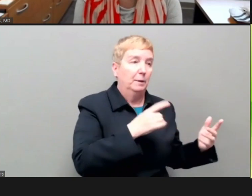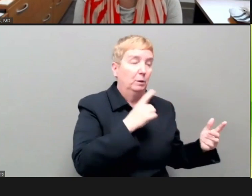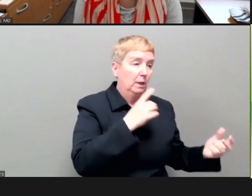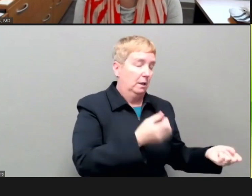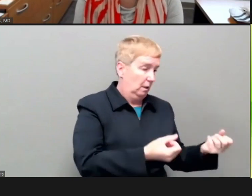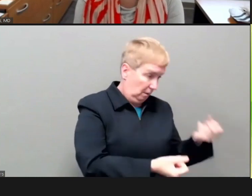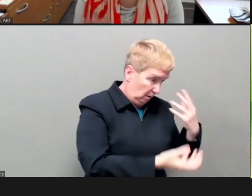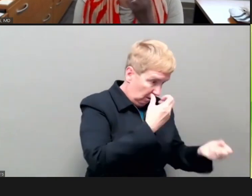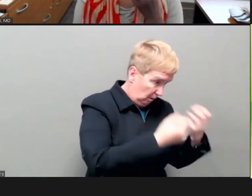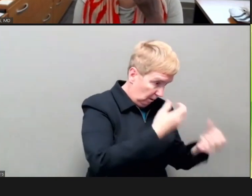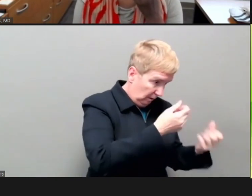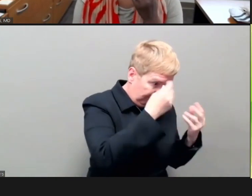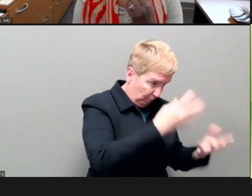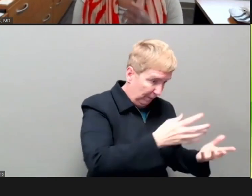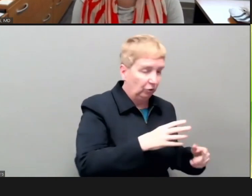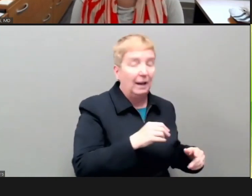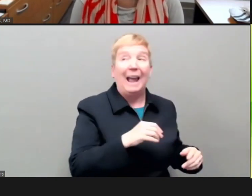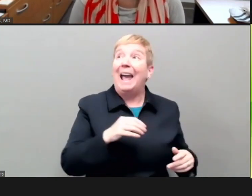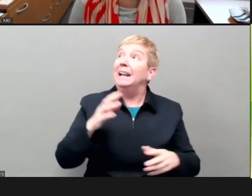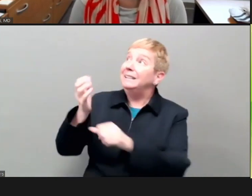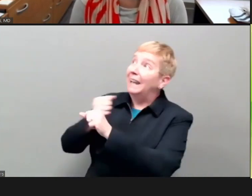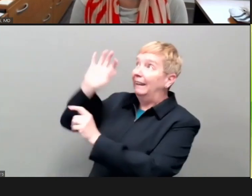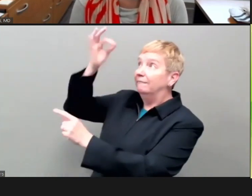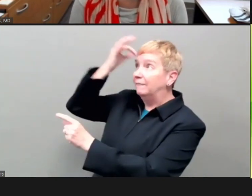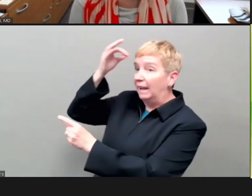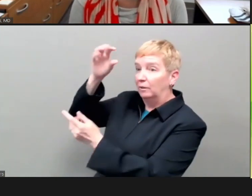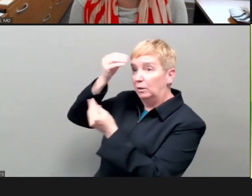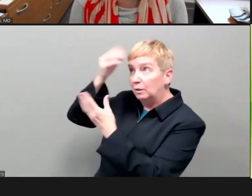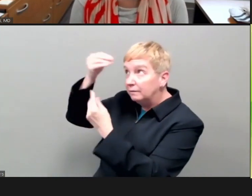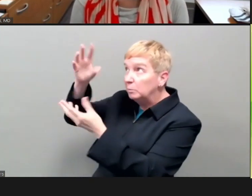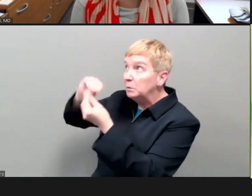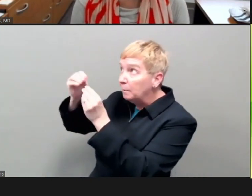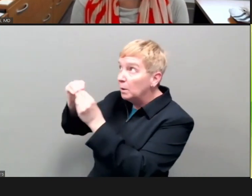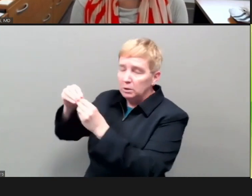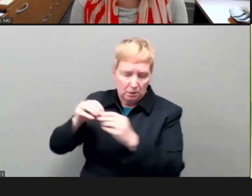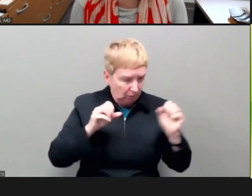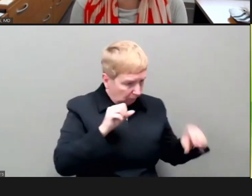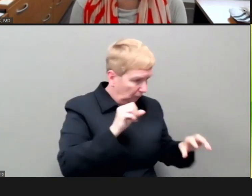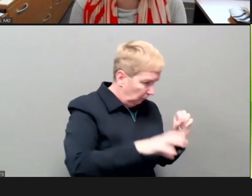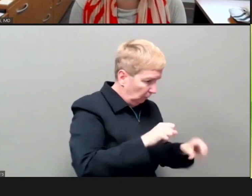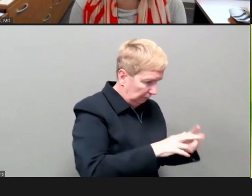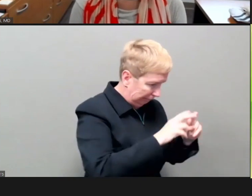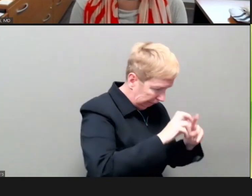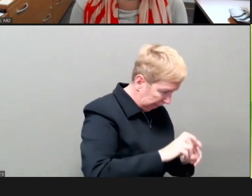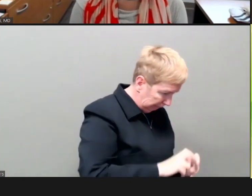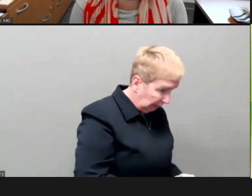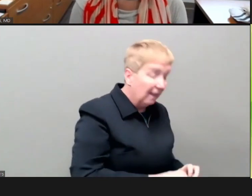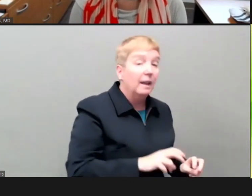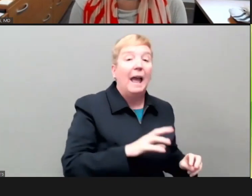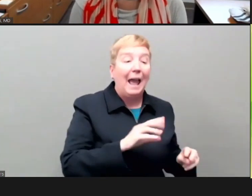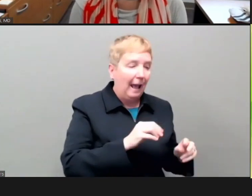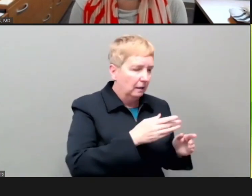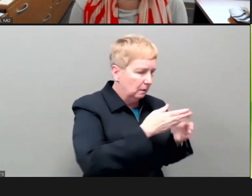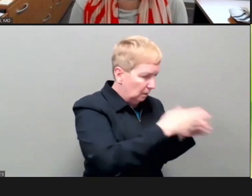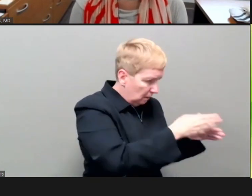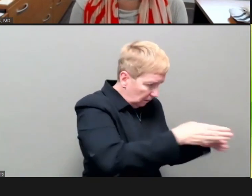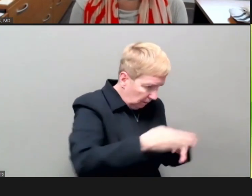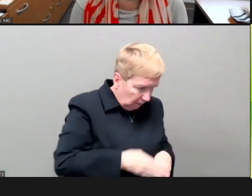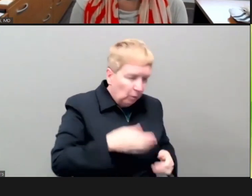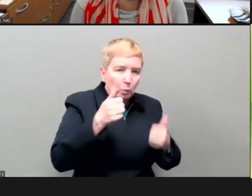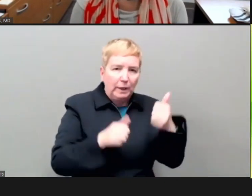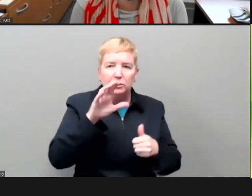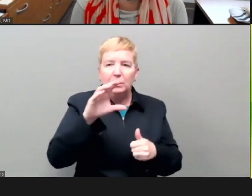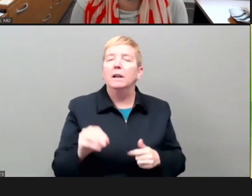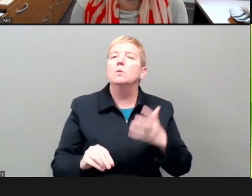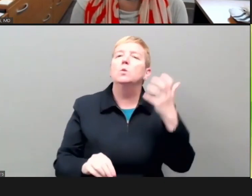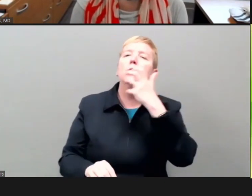federal data available and transparent to us county by county was no easy trick. And it's been a